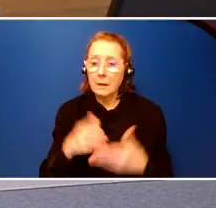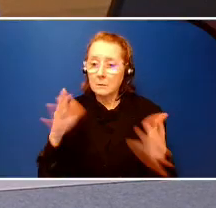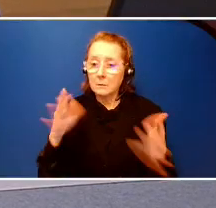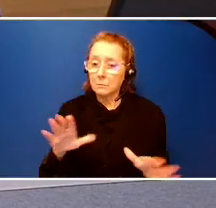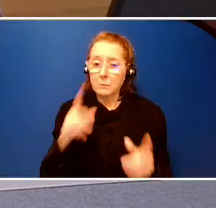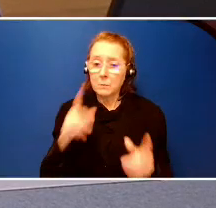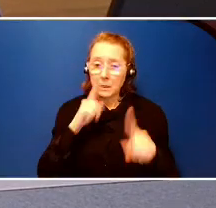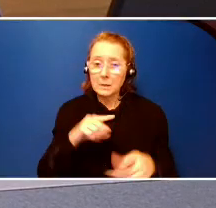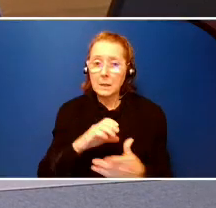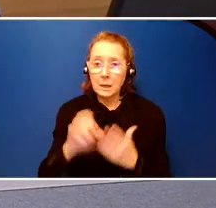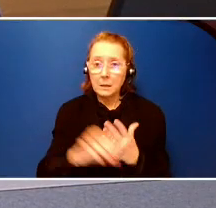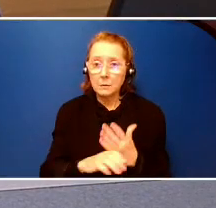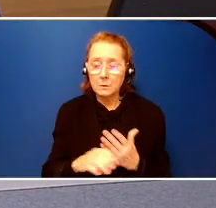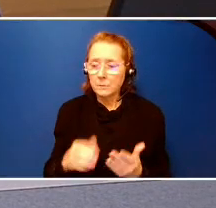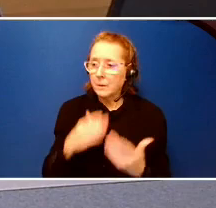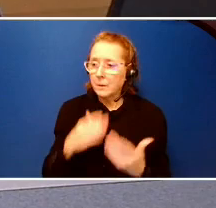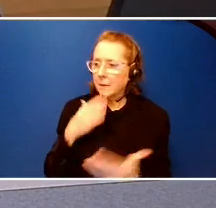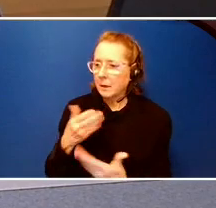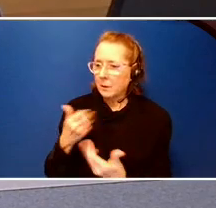discussion?